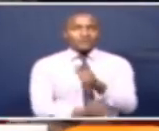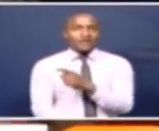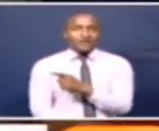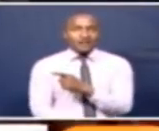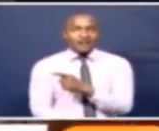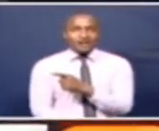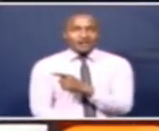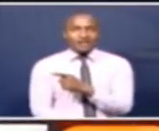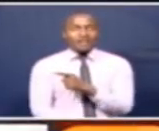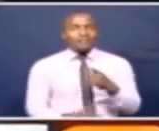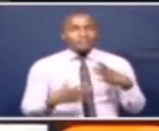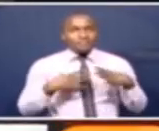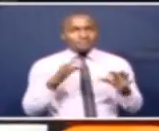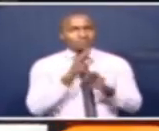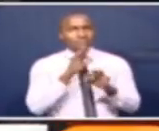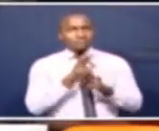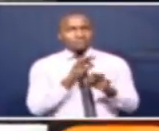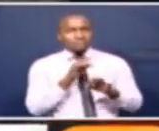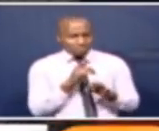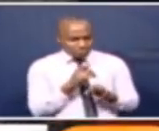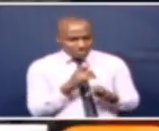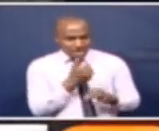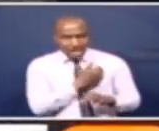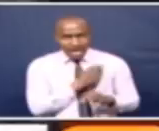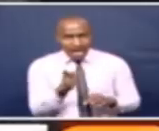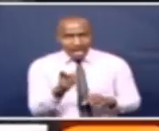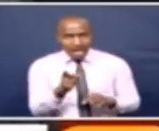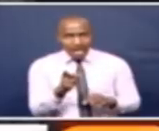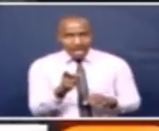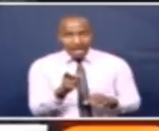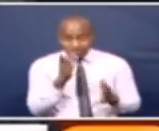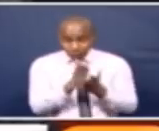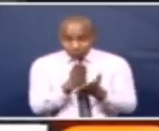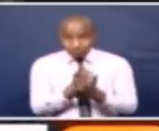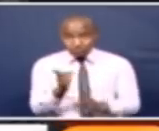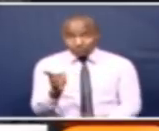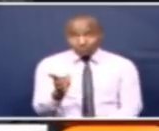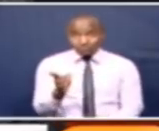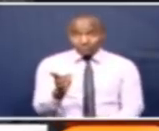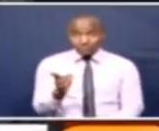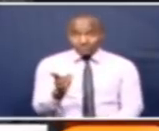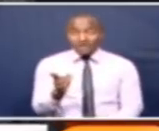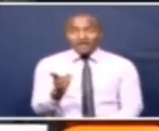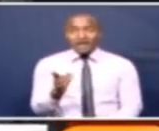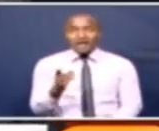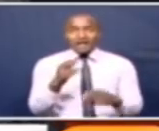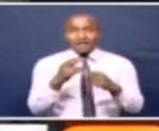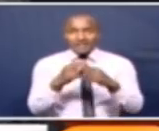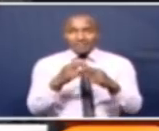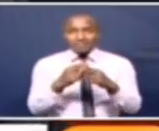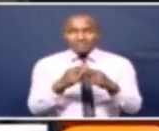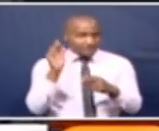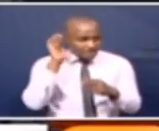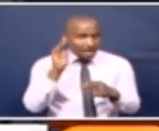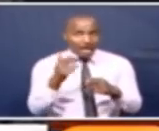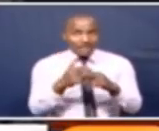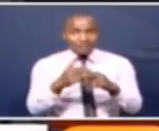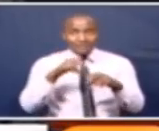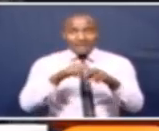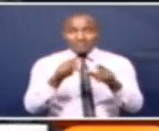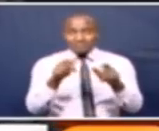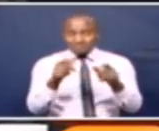And now people are wondering in the vehicle, you mean this girl is the one who... She had her name, by the way, on radio while in the